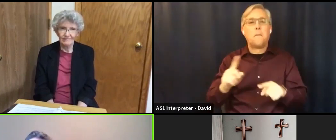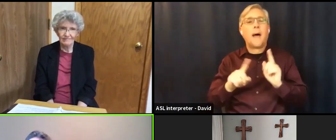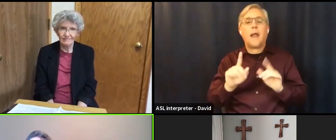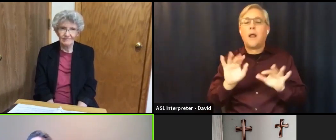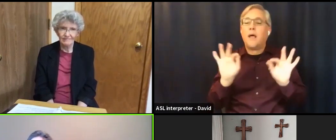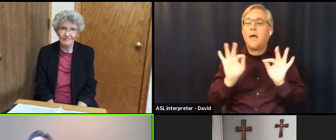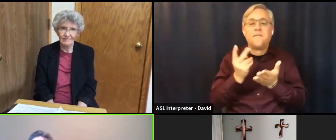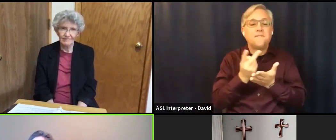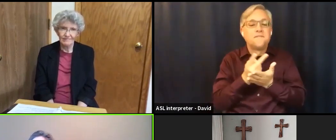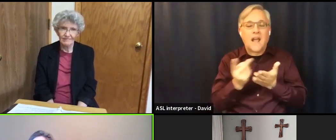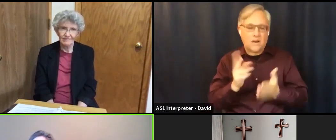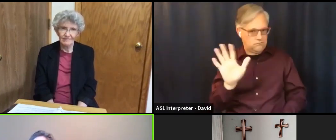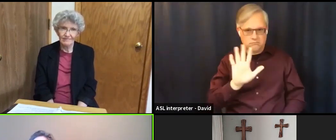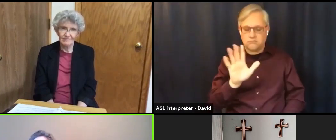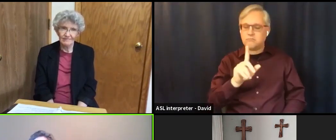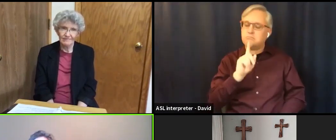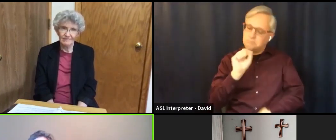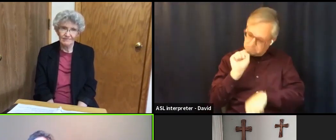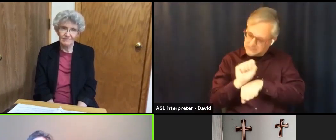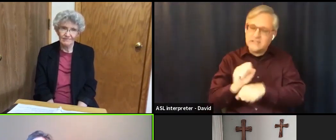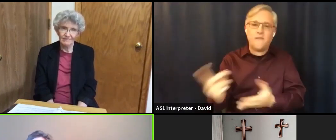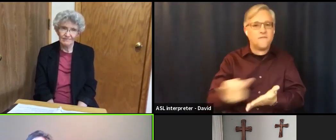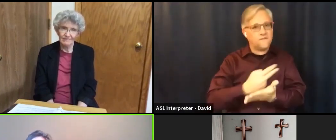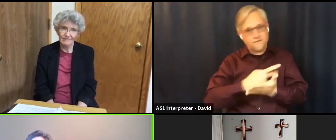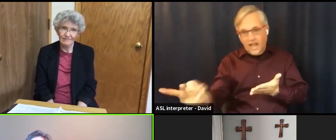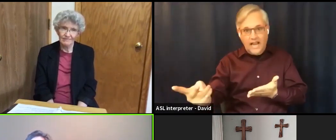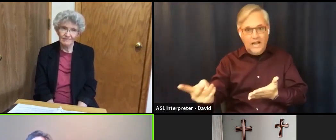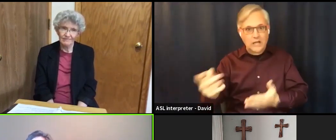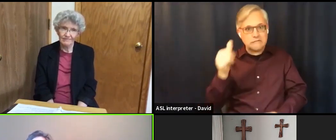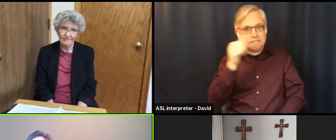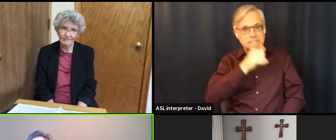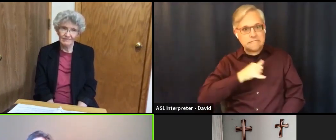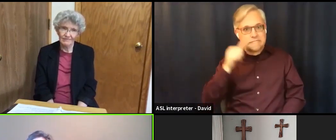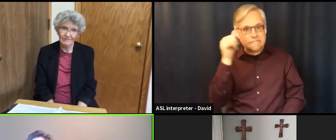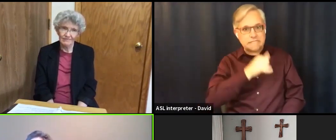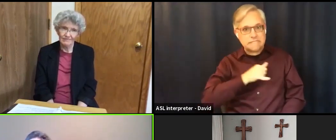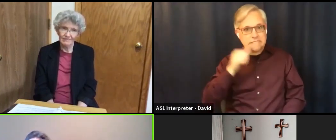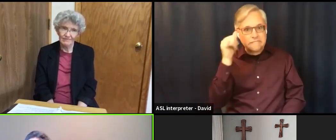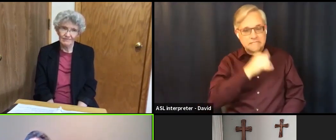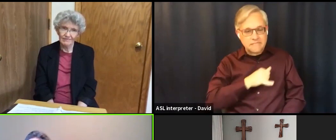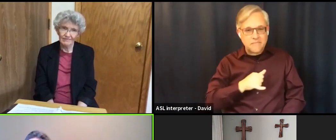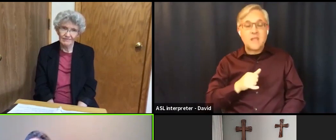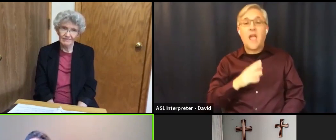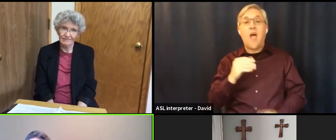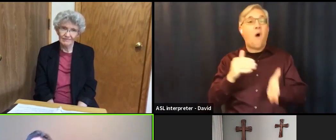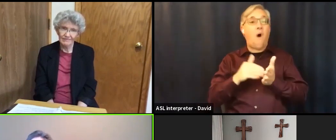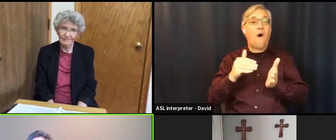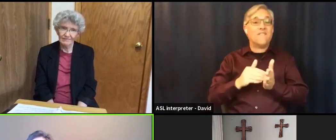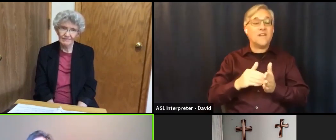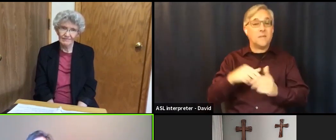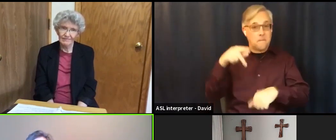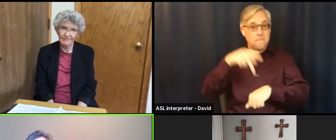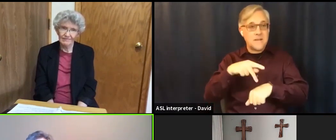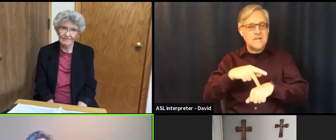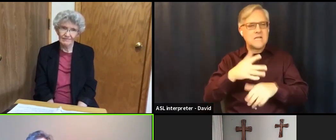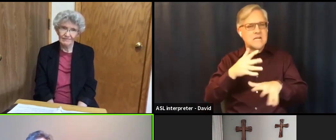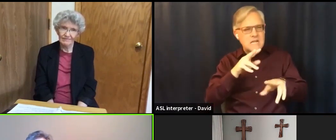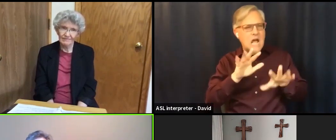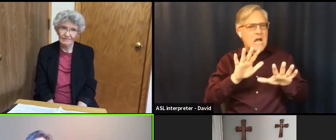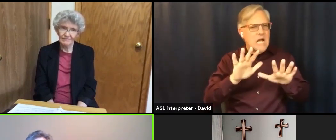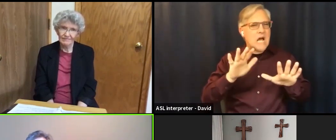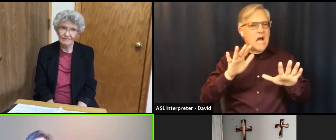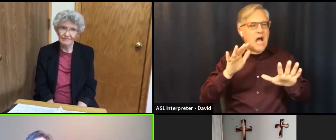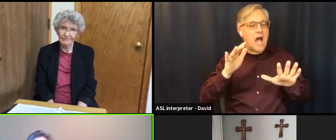way. And when he understands, often, he understands just